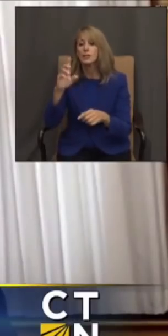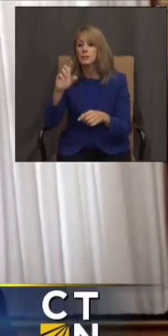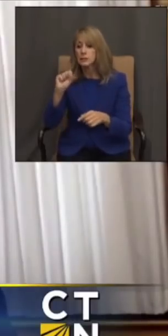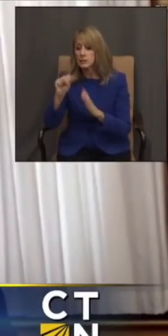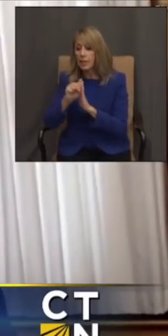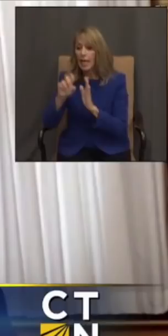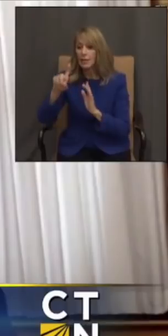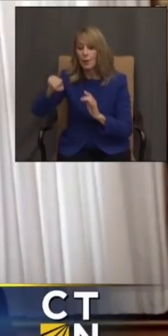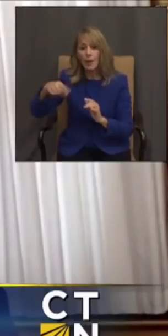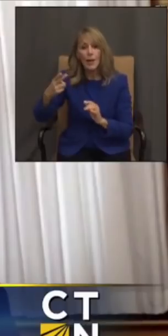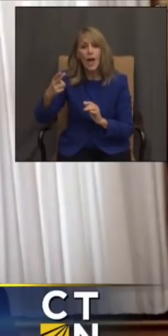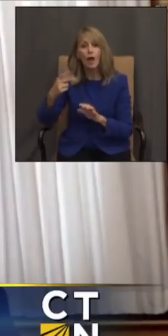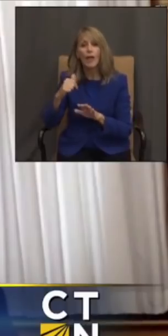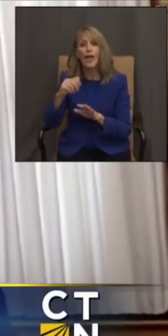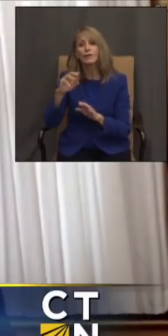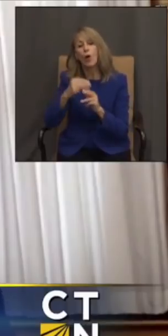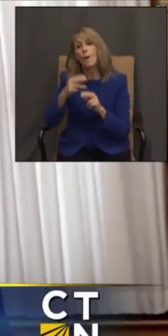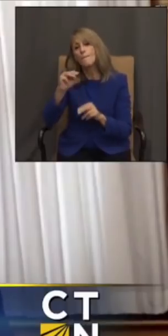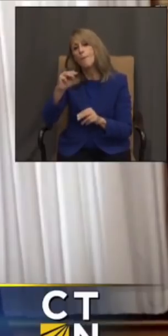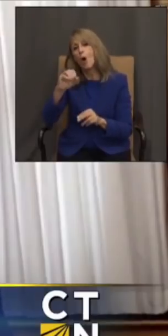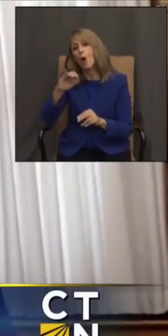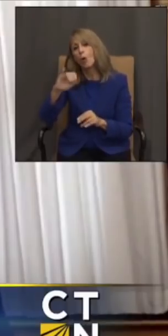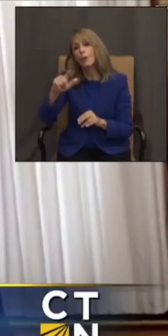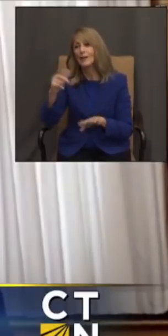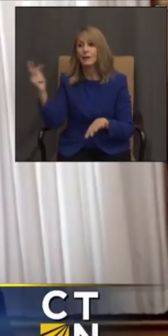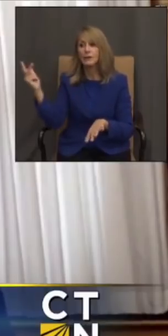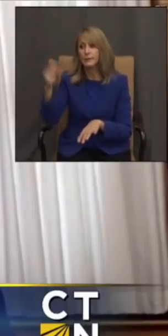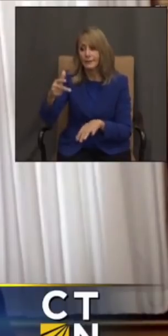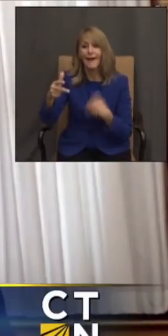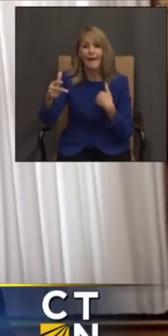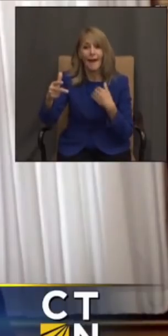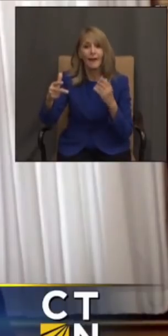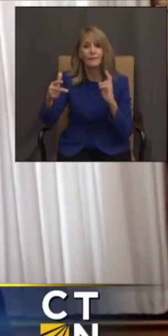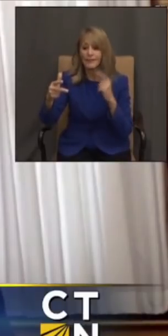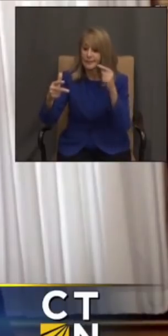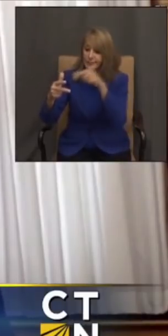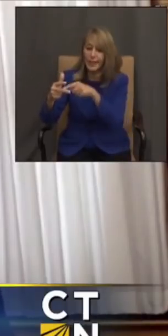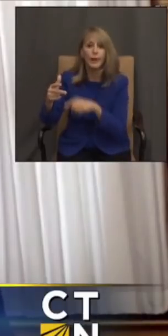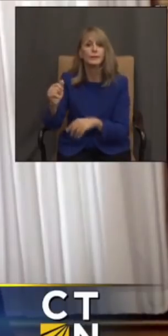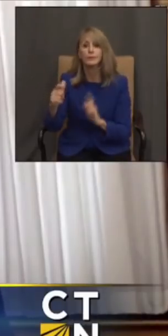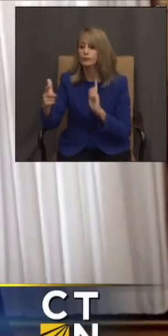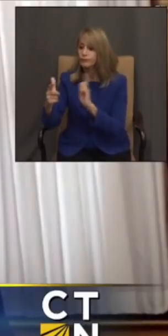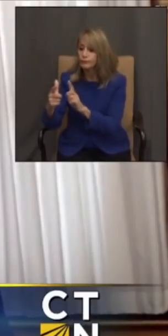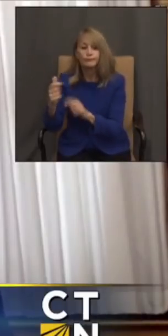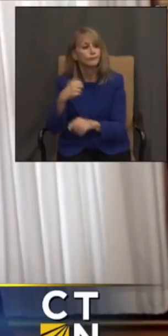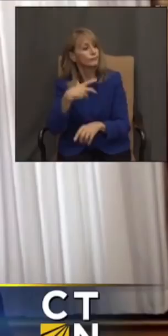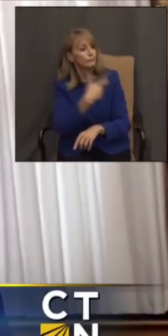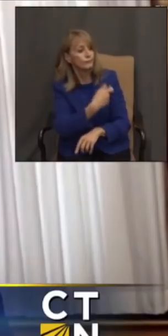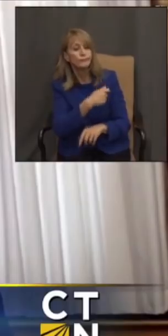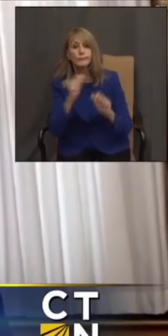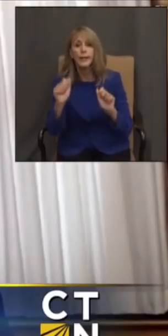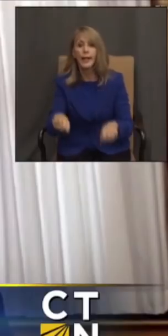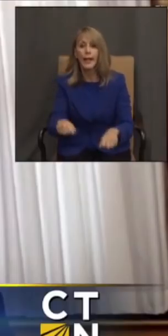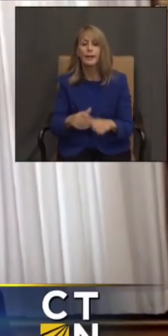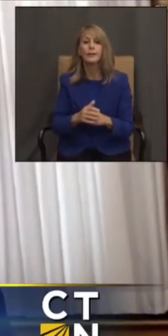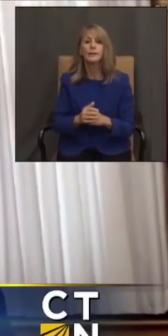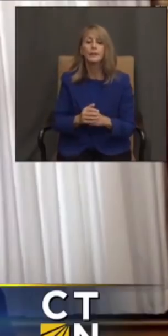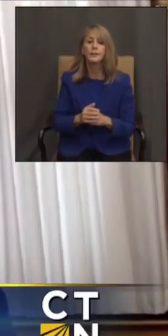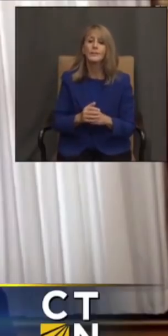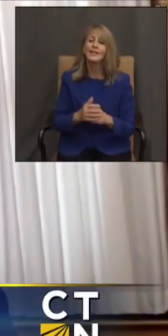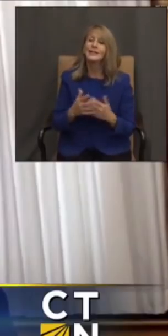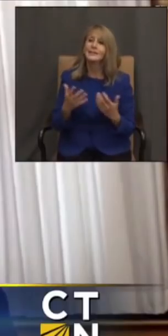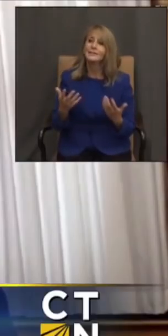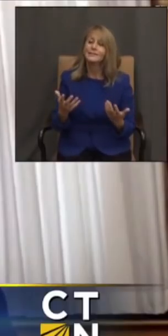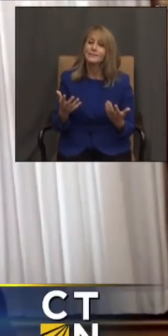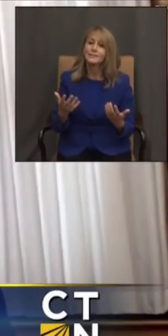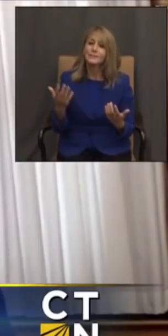mobile units, we're doing canvassing, door knocking, outbound calling. That's how we get these numbers up. And to the